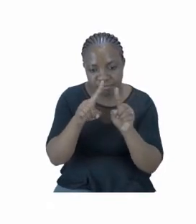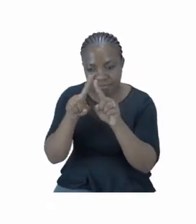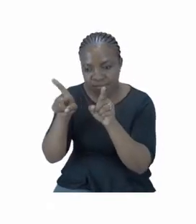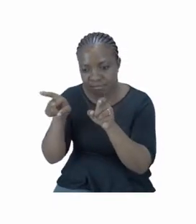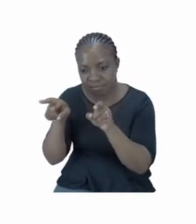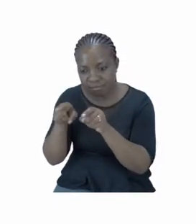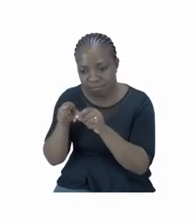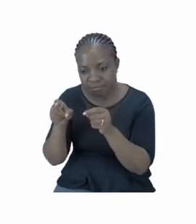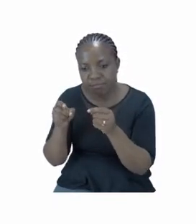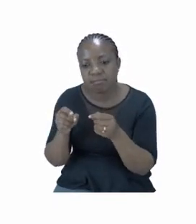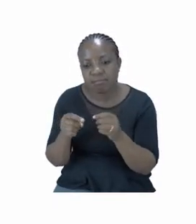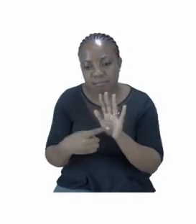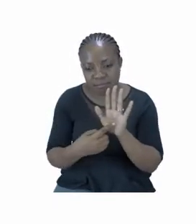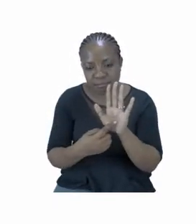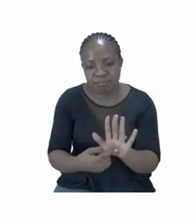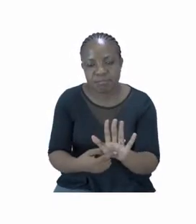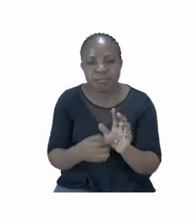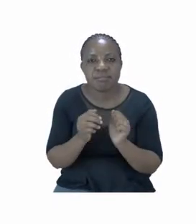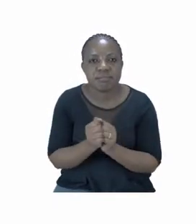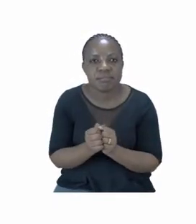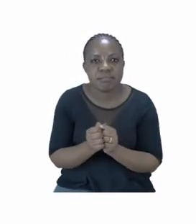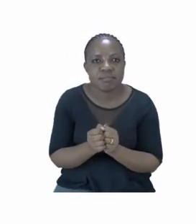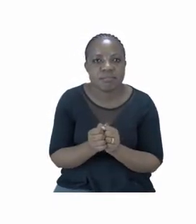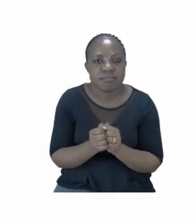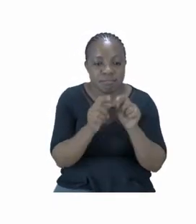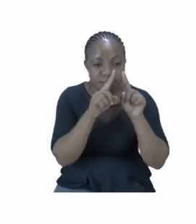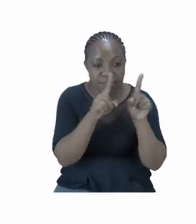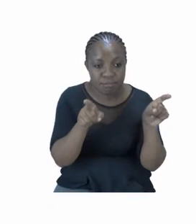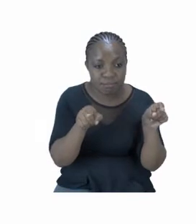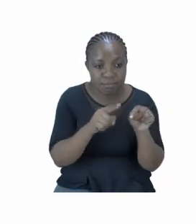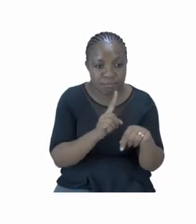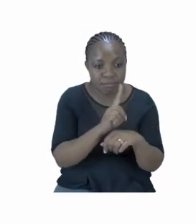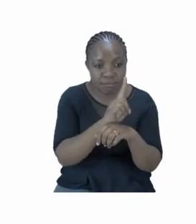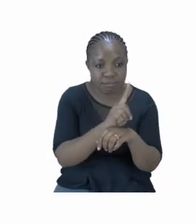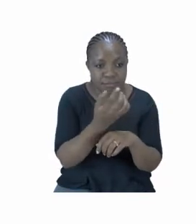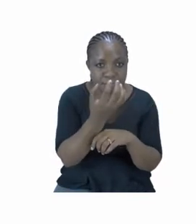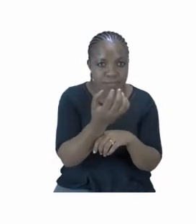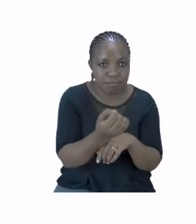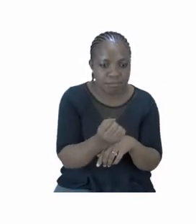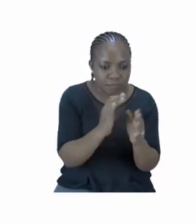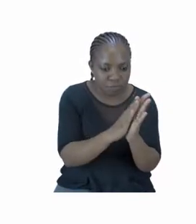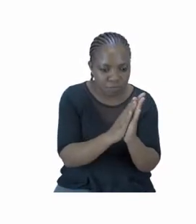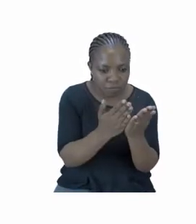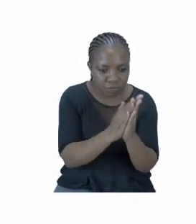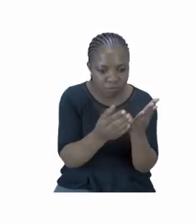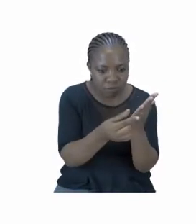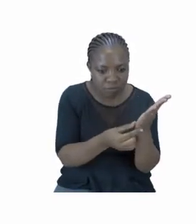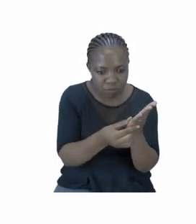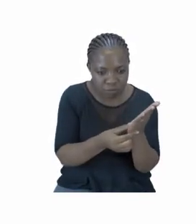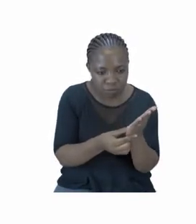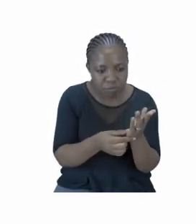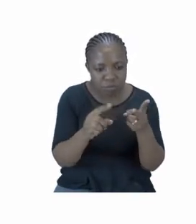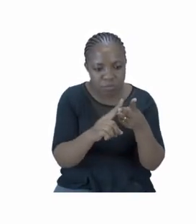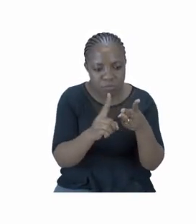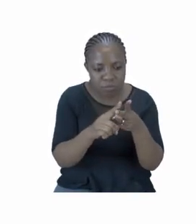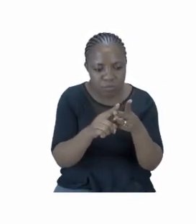together. In this case, our number one is the books and the ladybug. Now